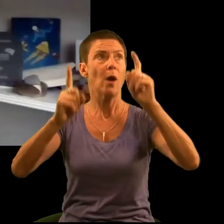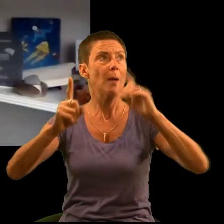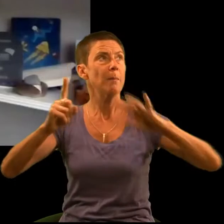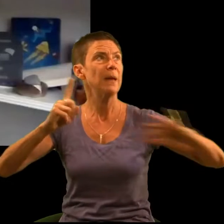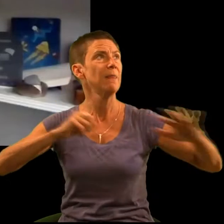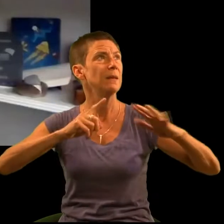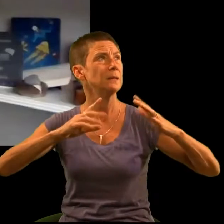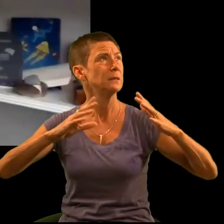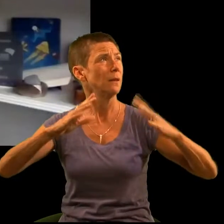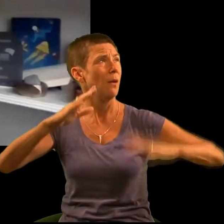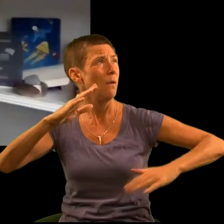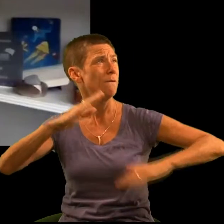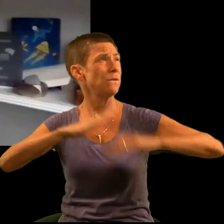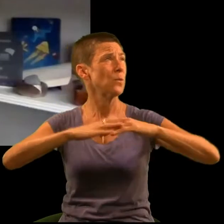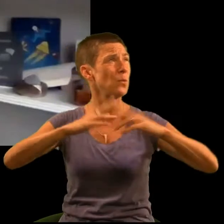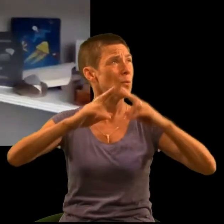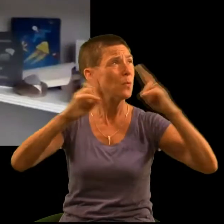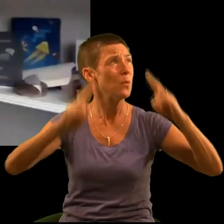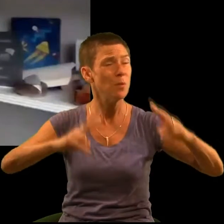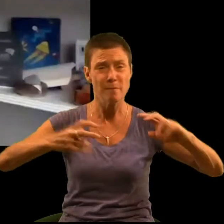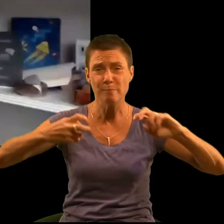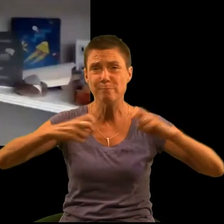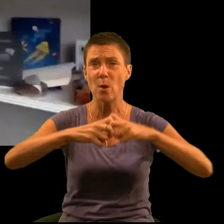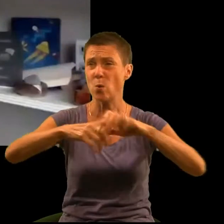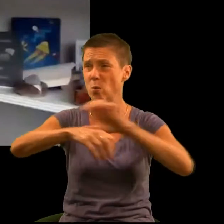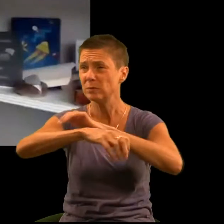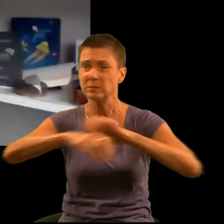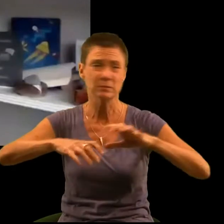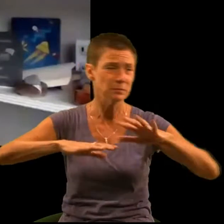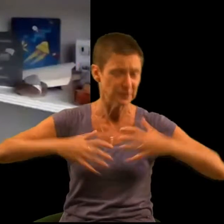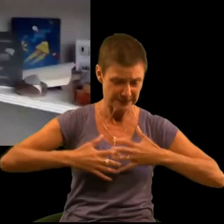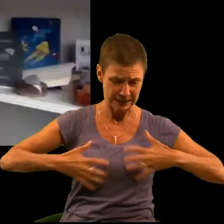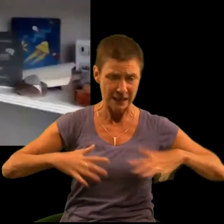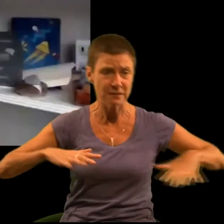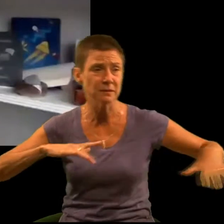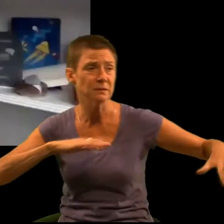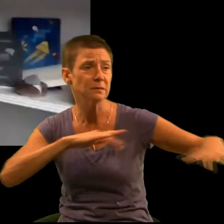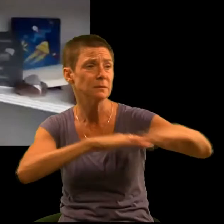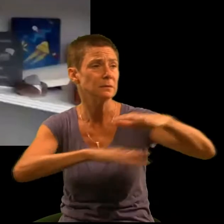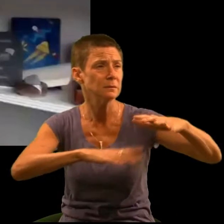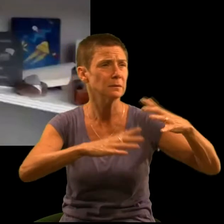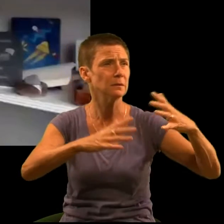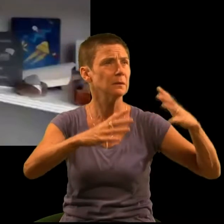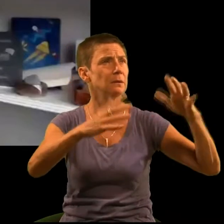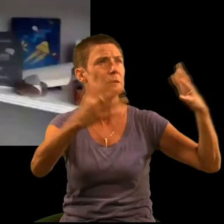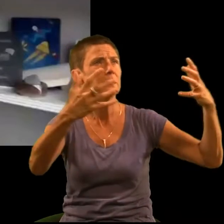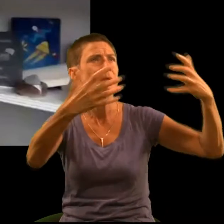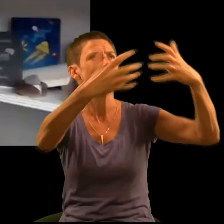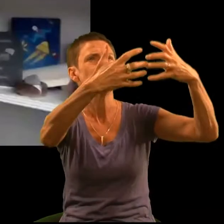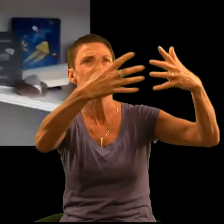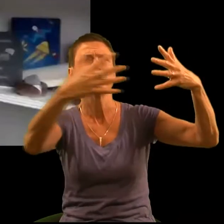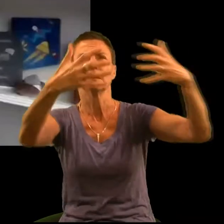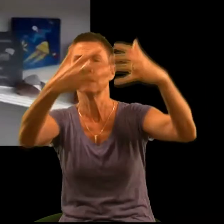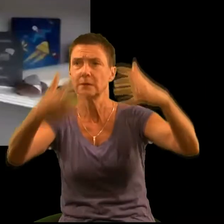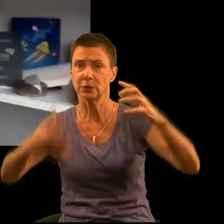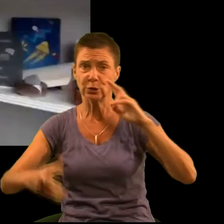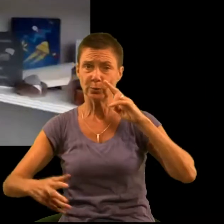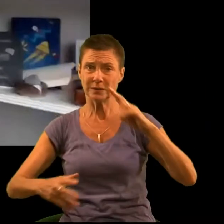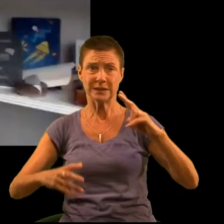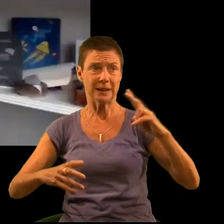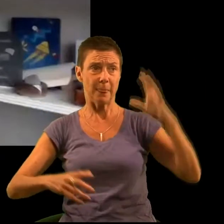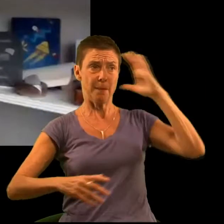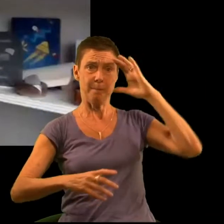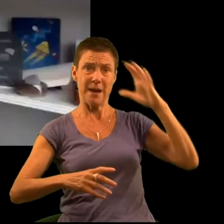about her were skeletons. By the thin shafts of light flitting in from the slits in the ribcage shutters, she could see the bed about